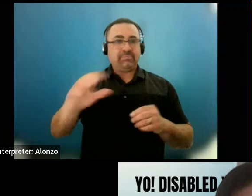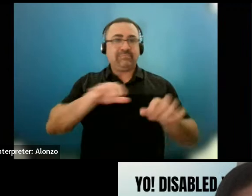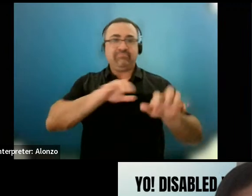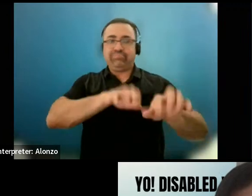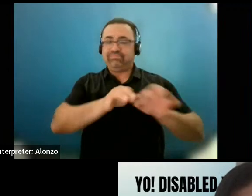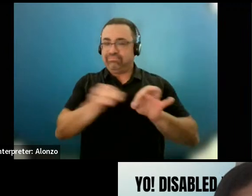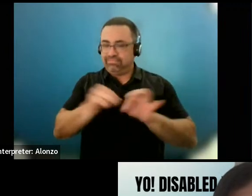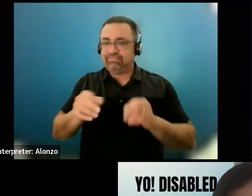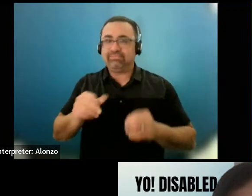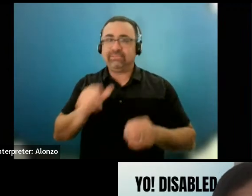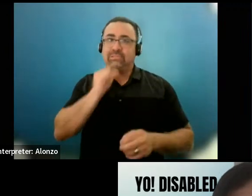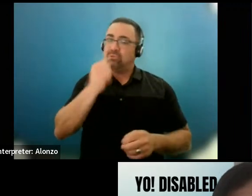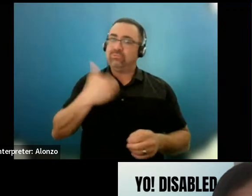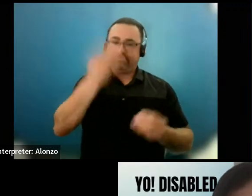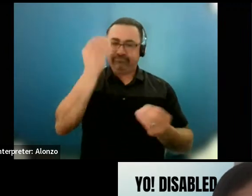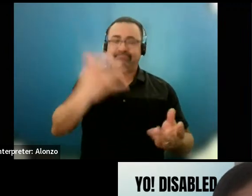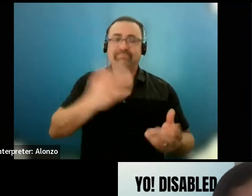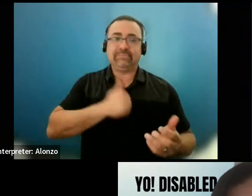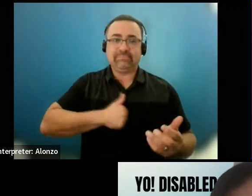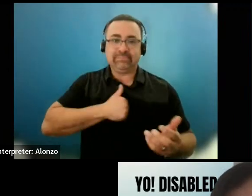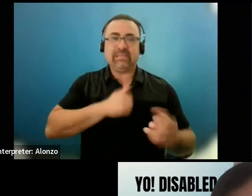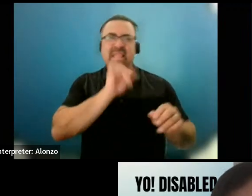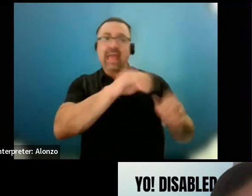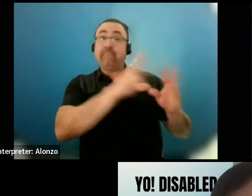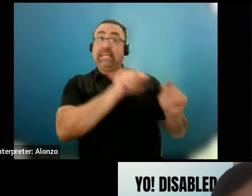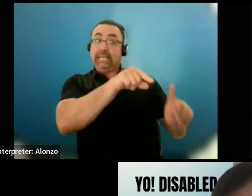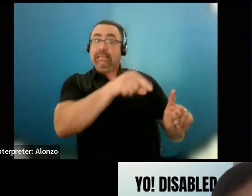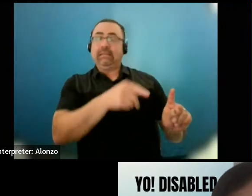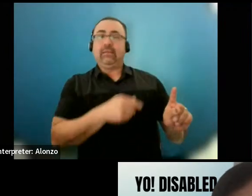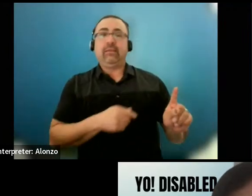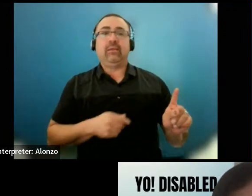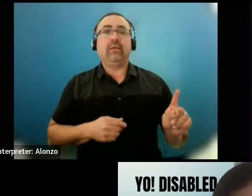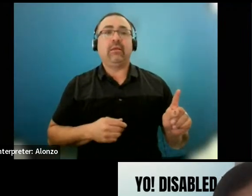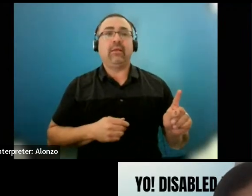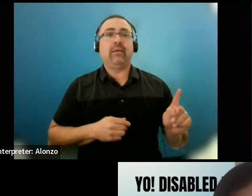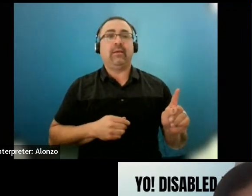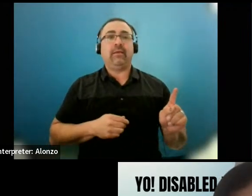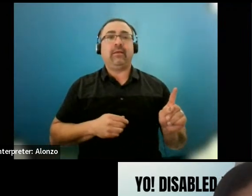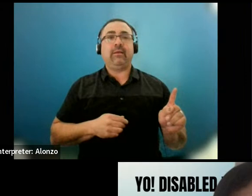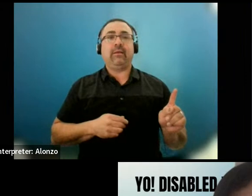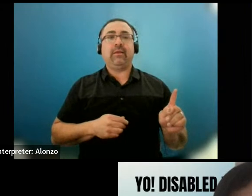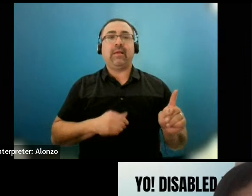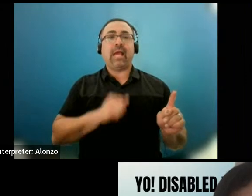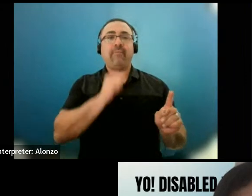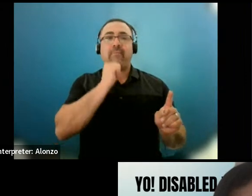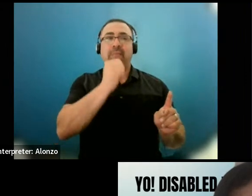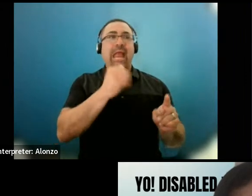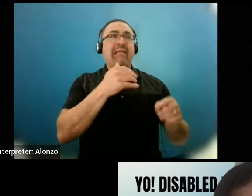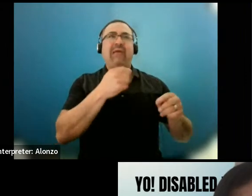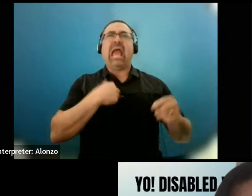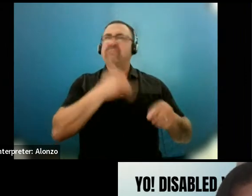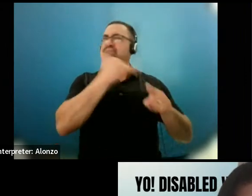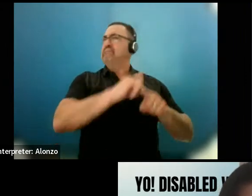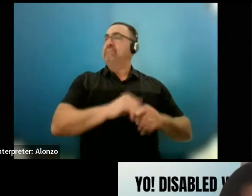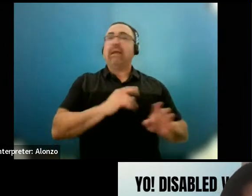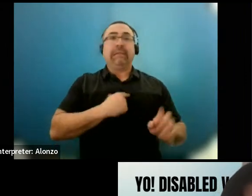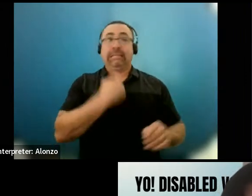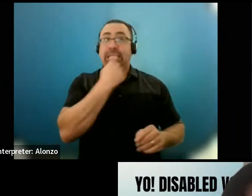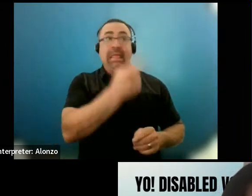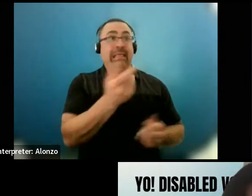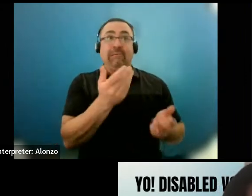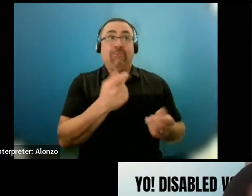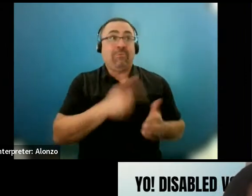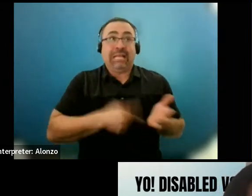don't. So I'll apologize to folks. I will make, I won't repeat the curse words I said there, that we do have it next